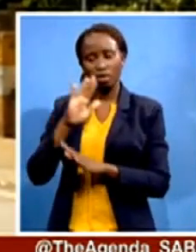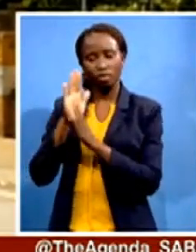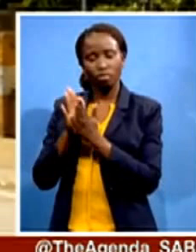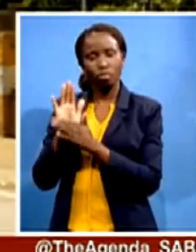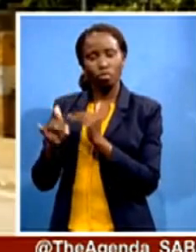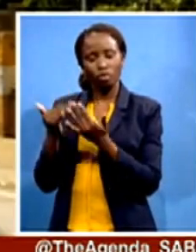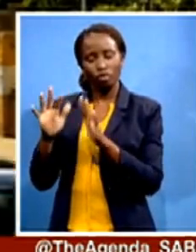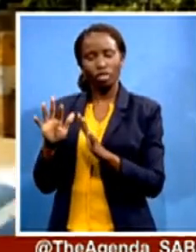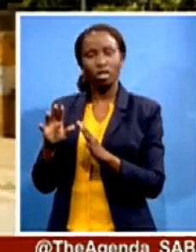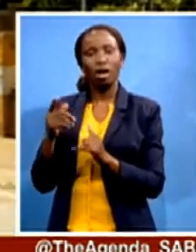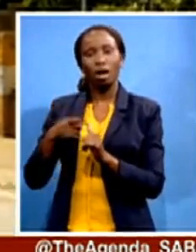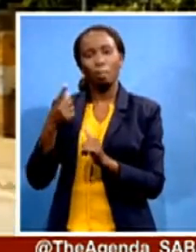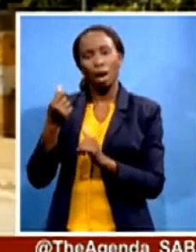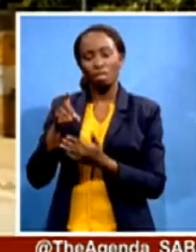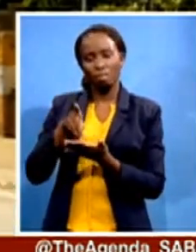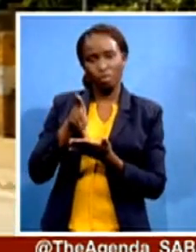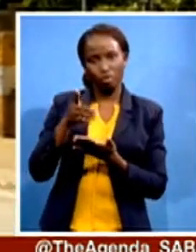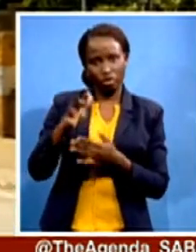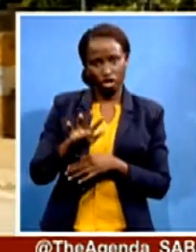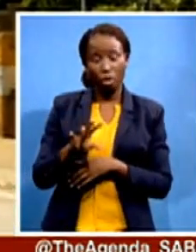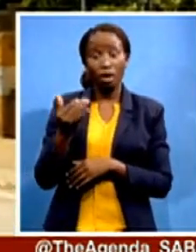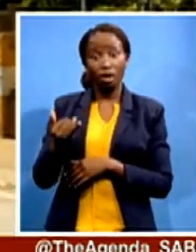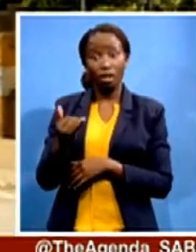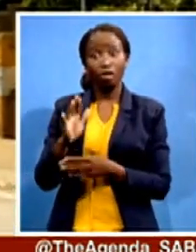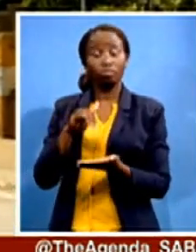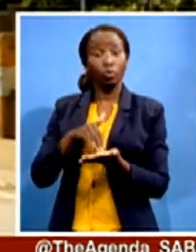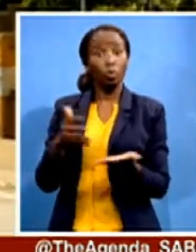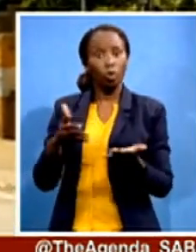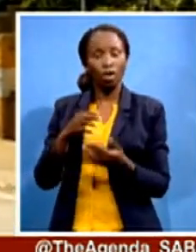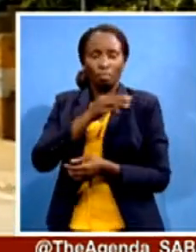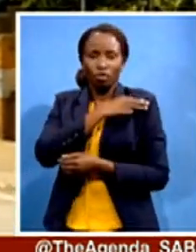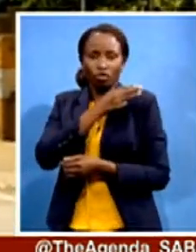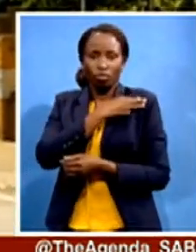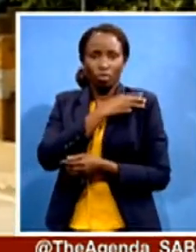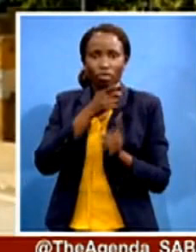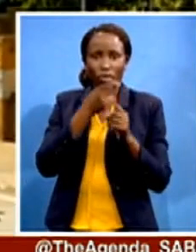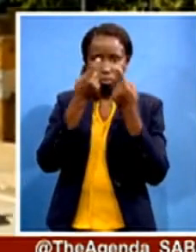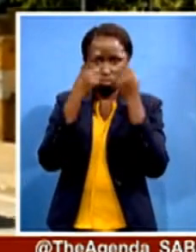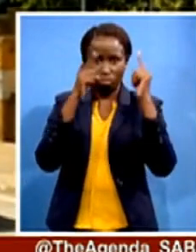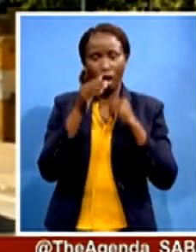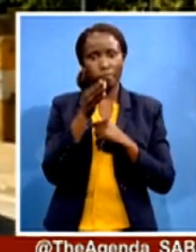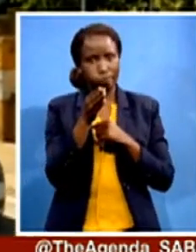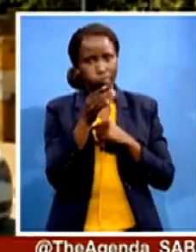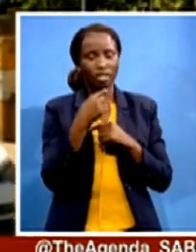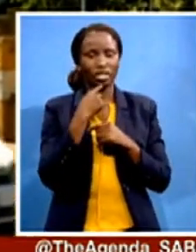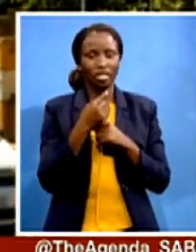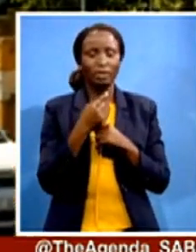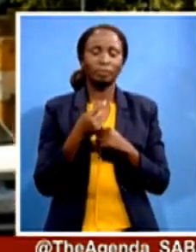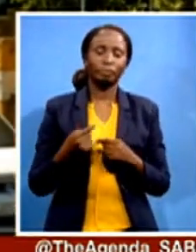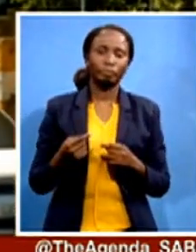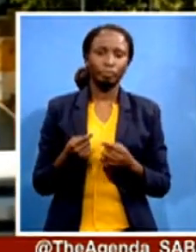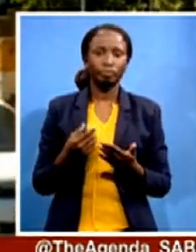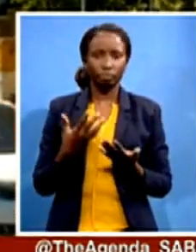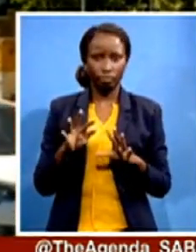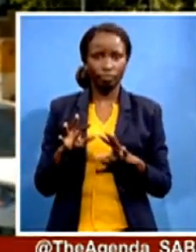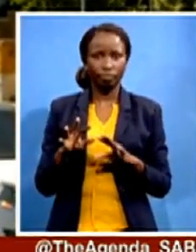stuck with the management of the institution, and they say they are taking their pace. It's at a snail's pace, and that they